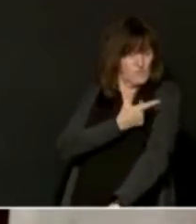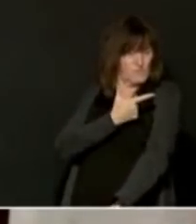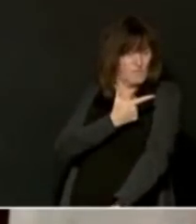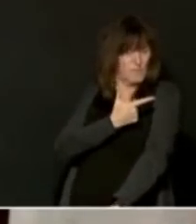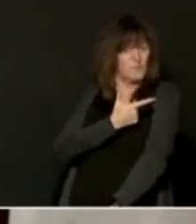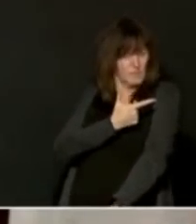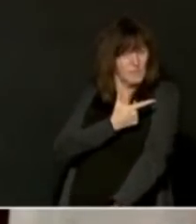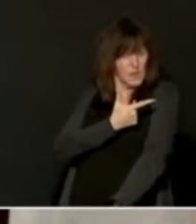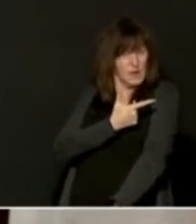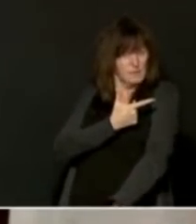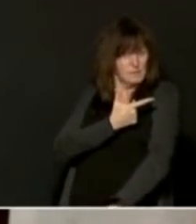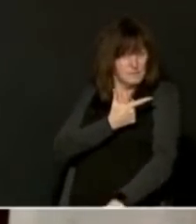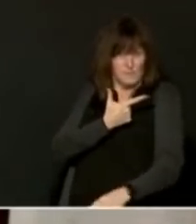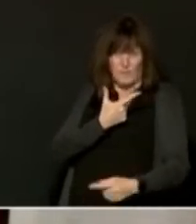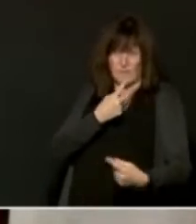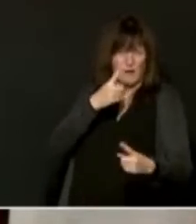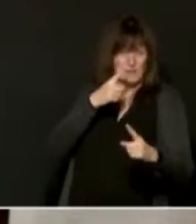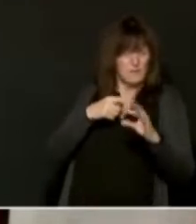90%. So,